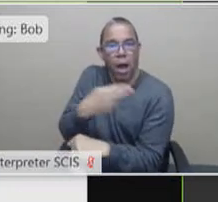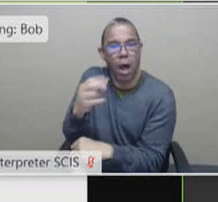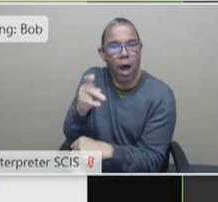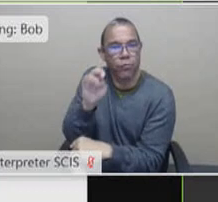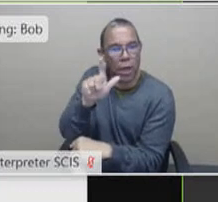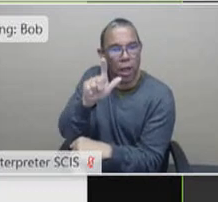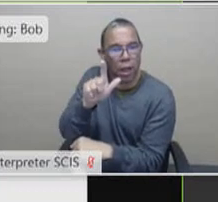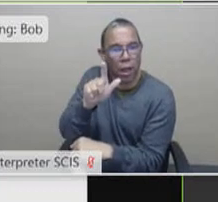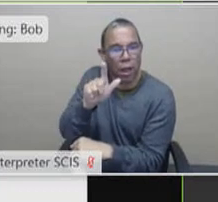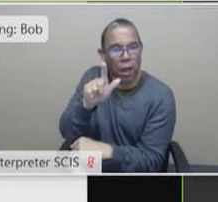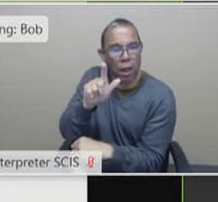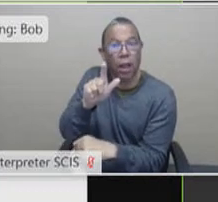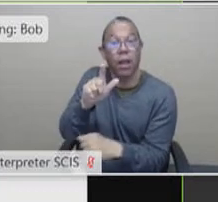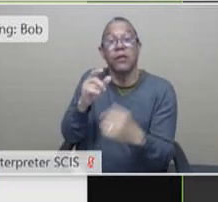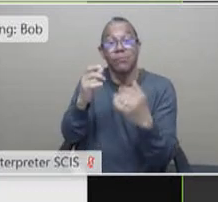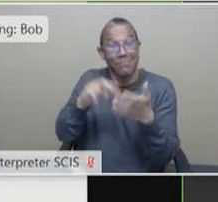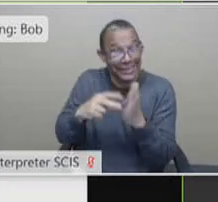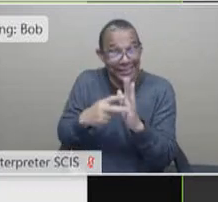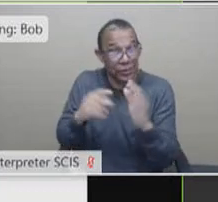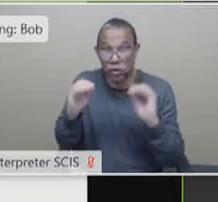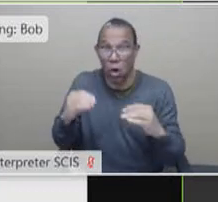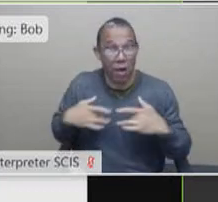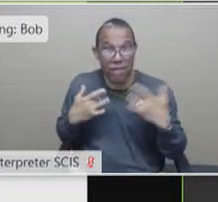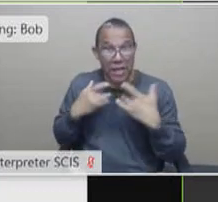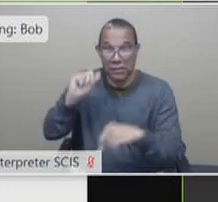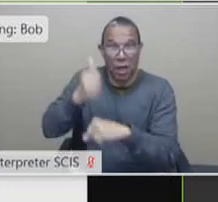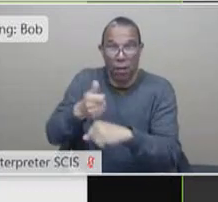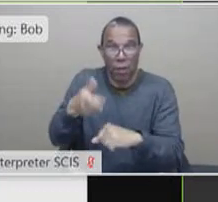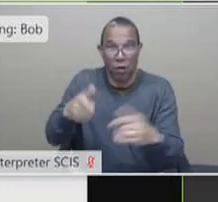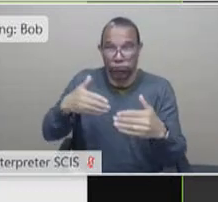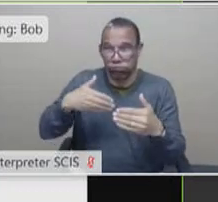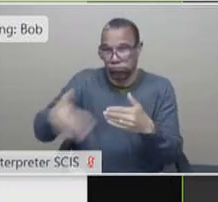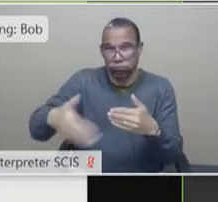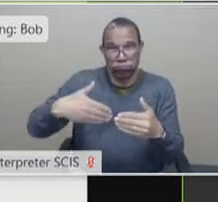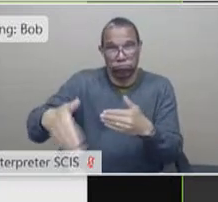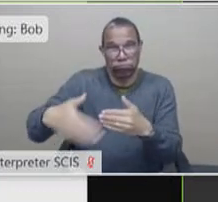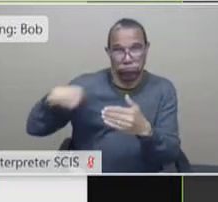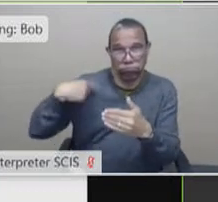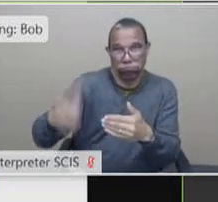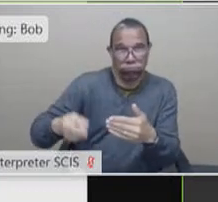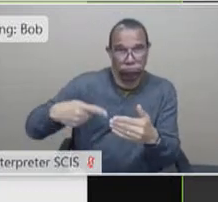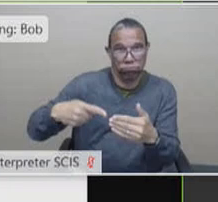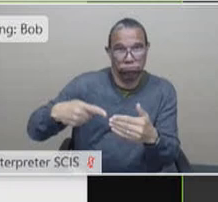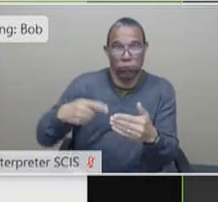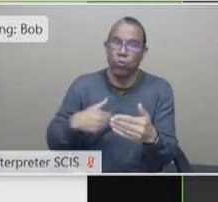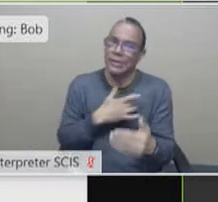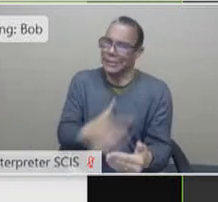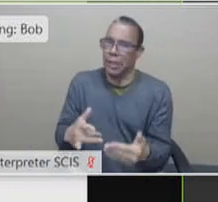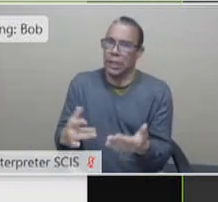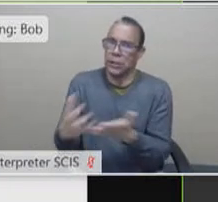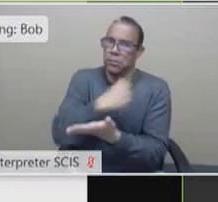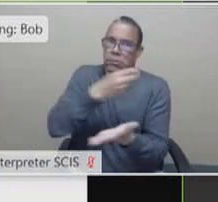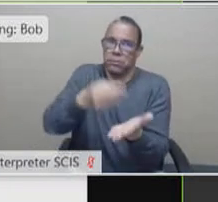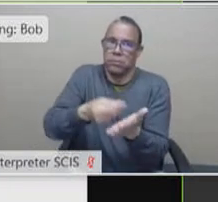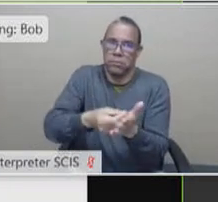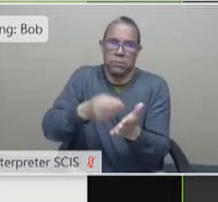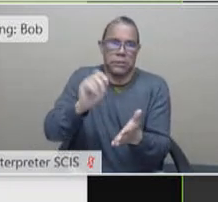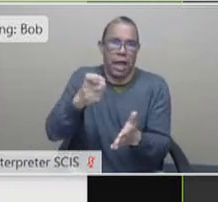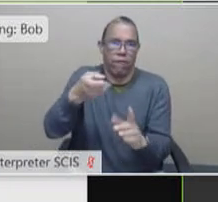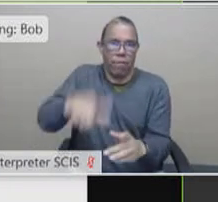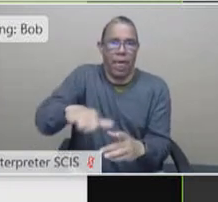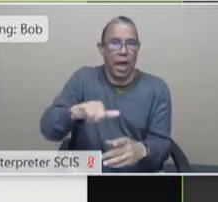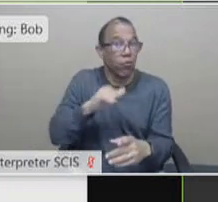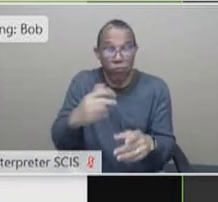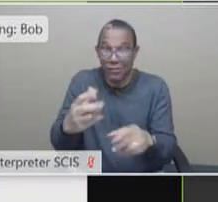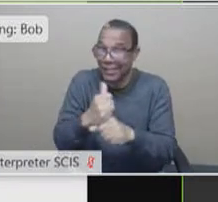will be no events there. And we do collect revenue from the events that schedule time in the convention center. So we will not receive